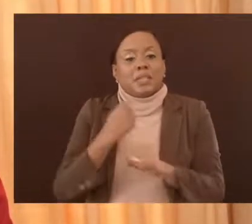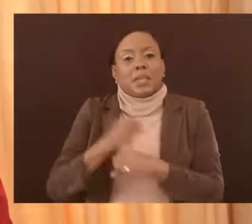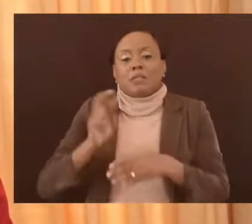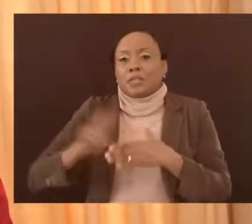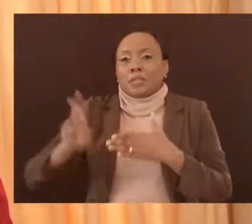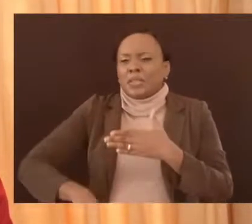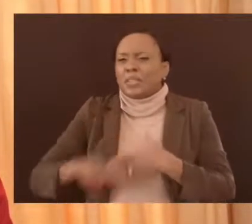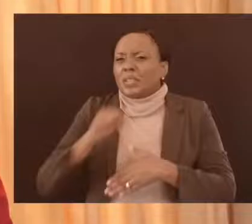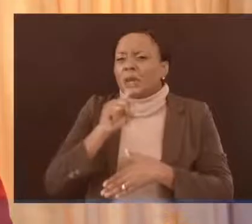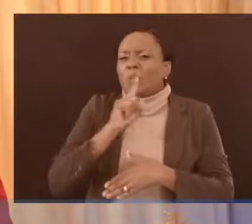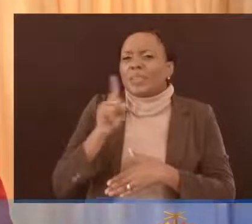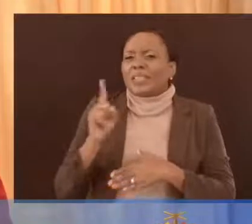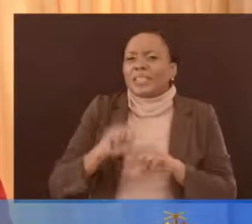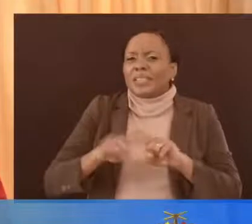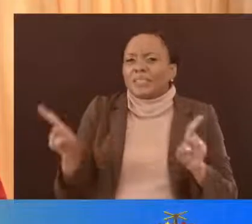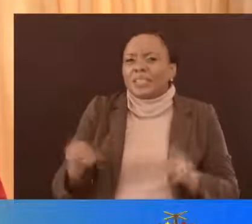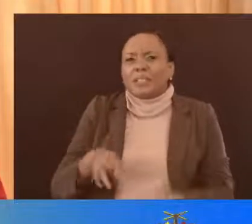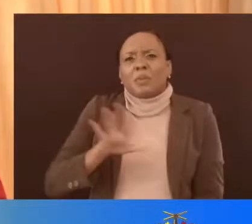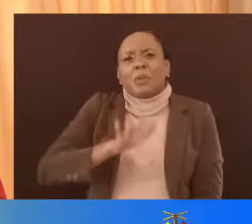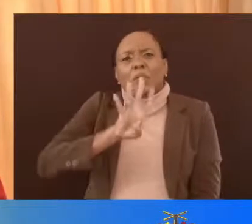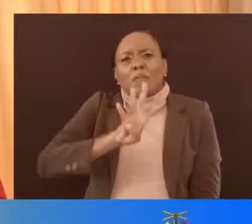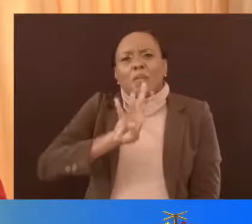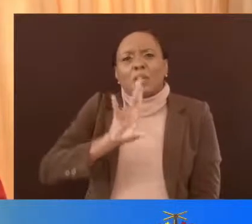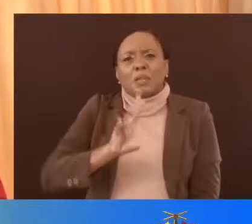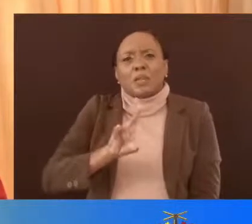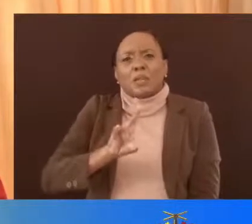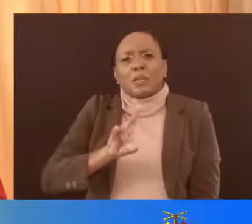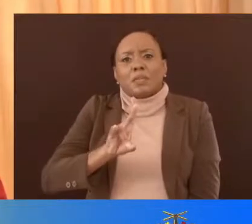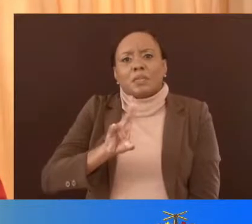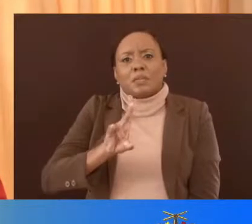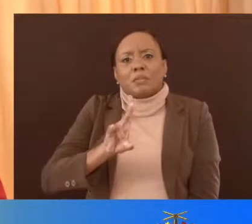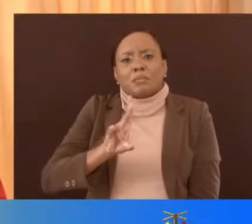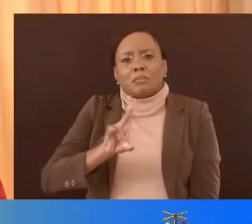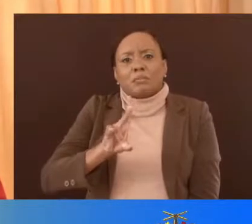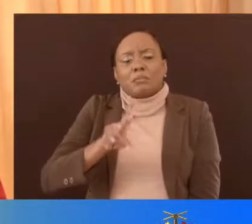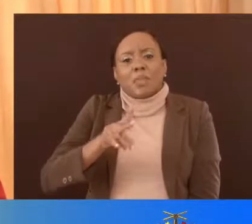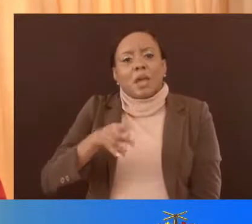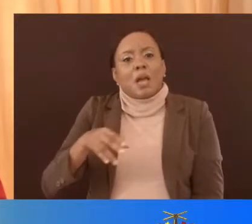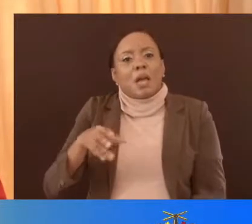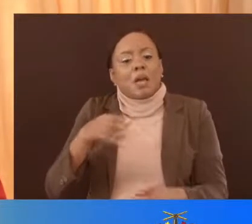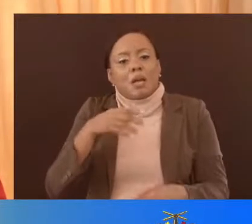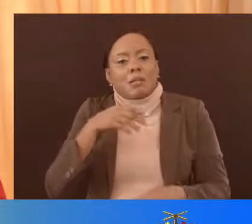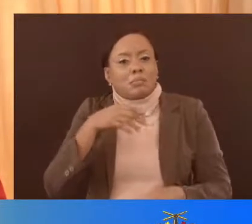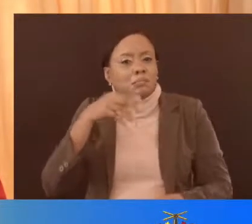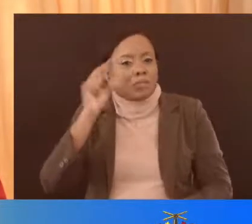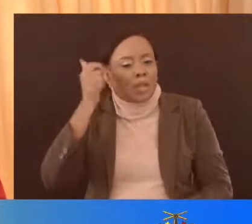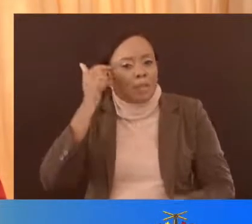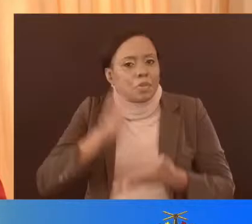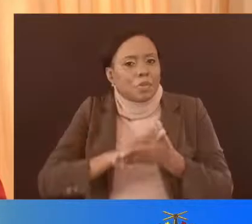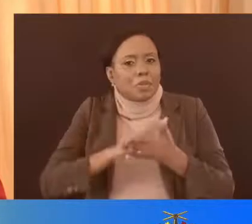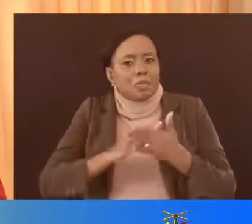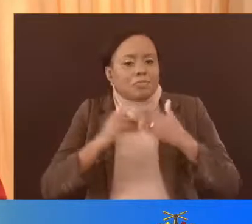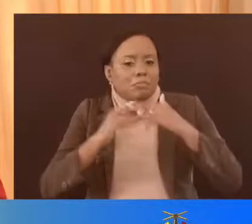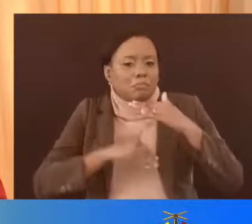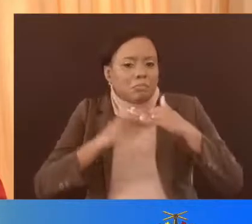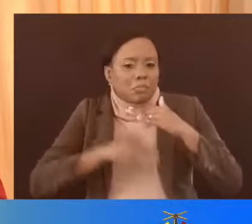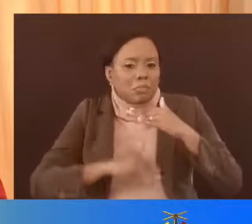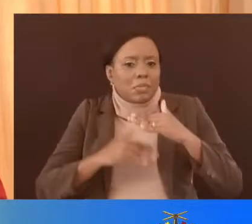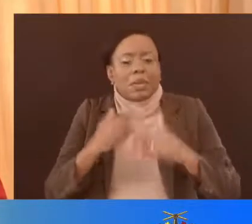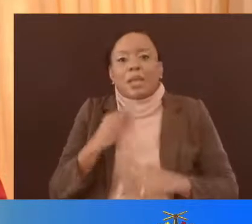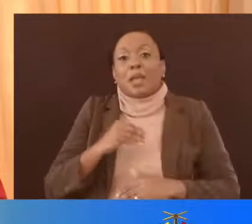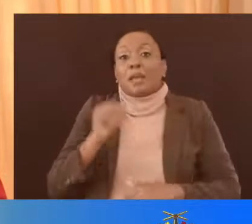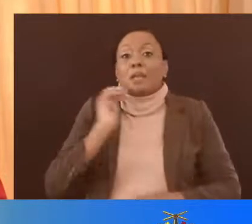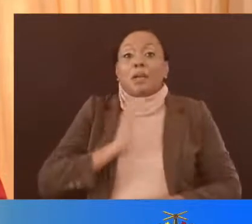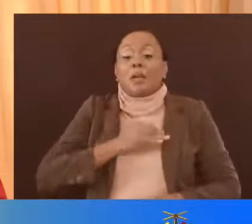years. Around 47 public schools performed below the national mean, whereas the majority of our private schools, 21,